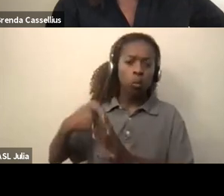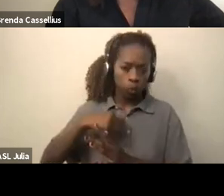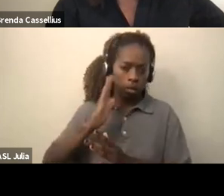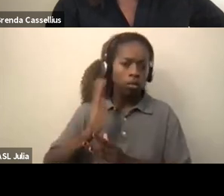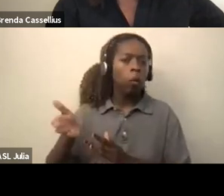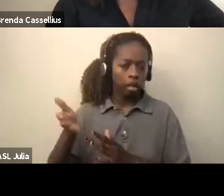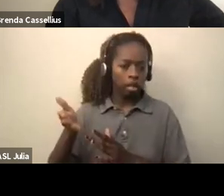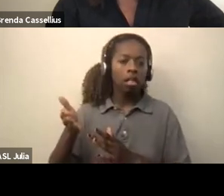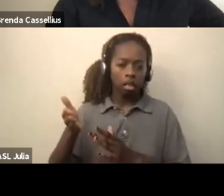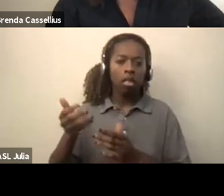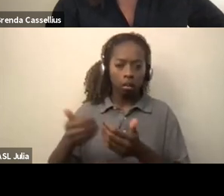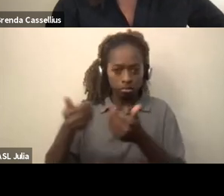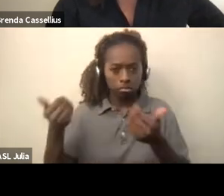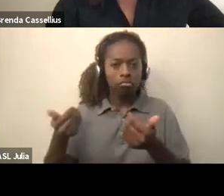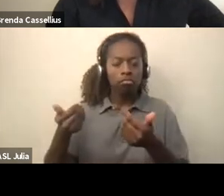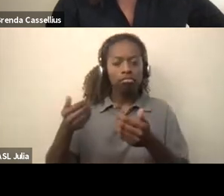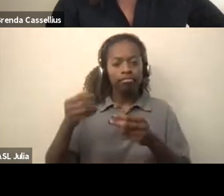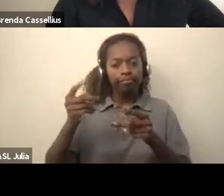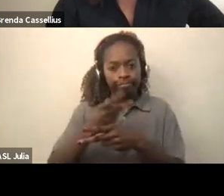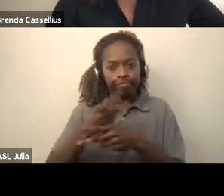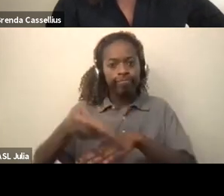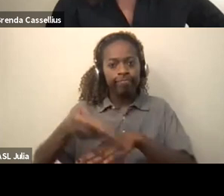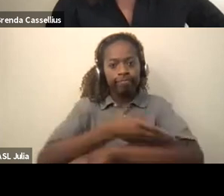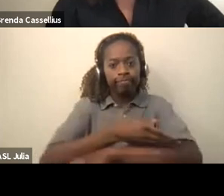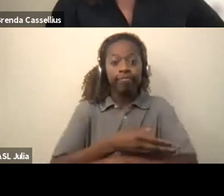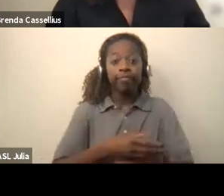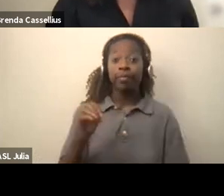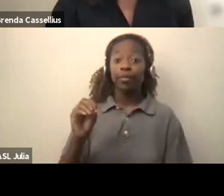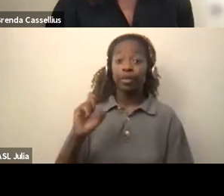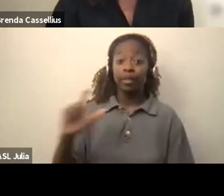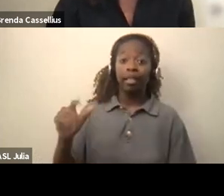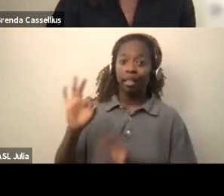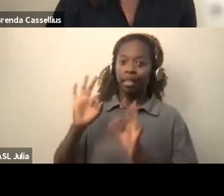purpose and the charge of this working group thank you superintendent